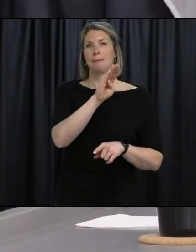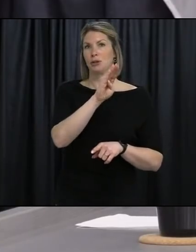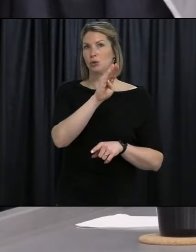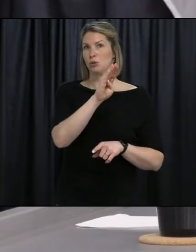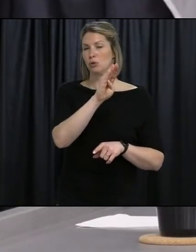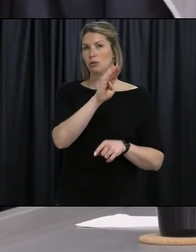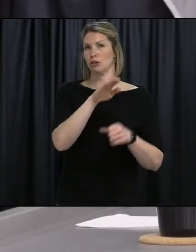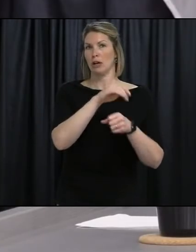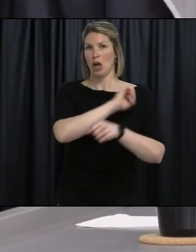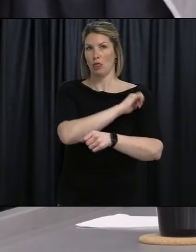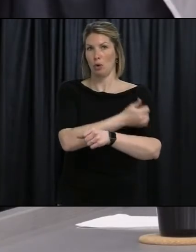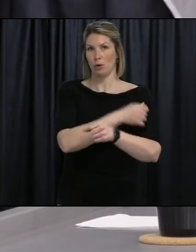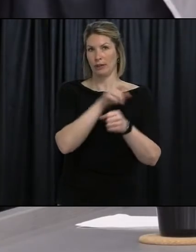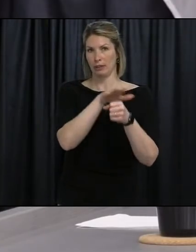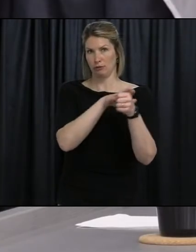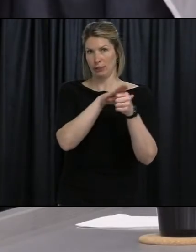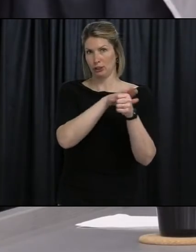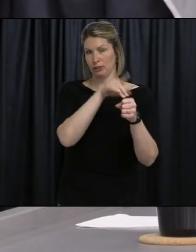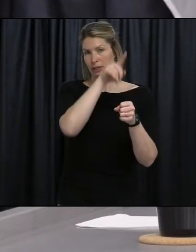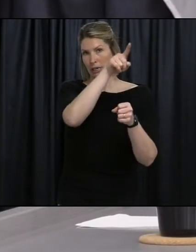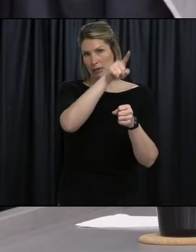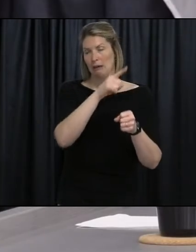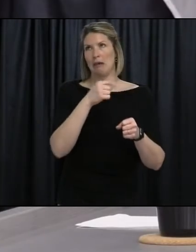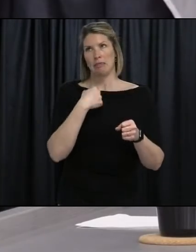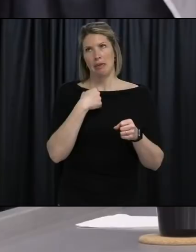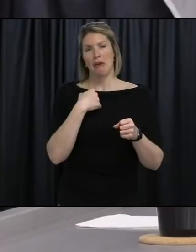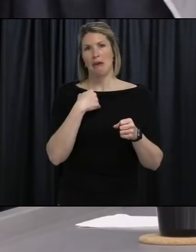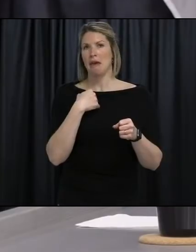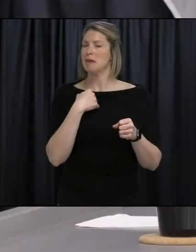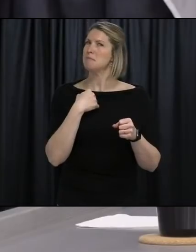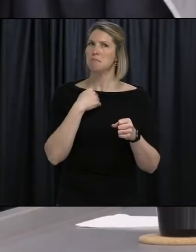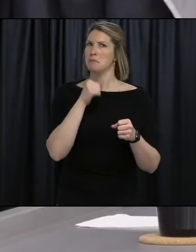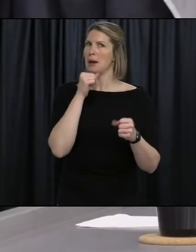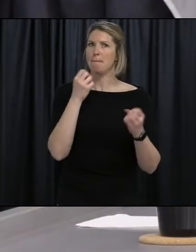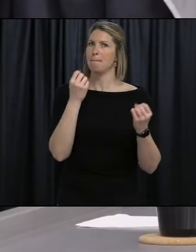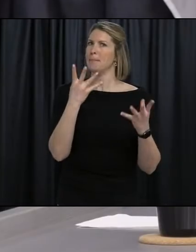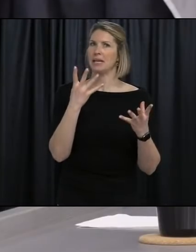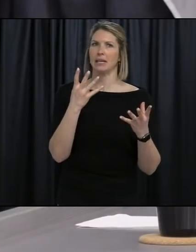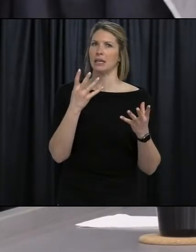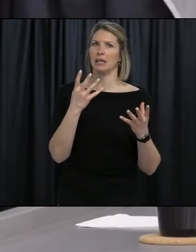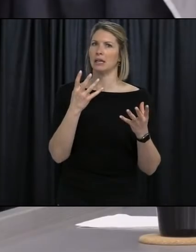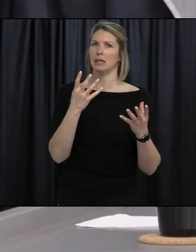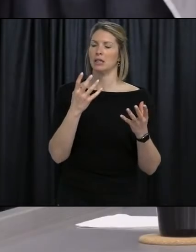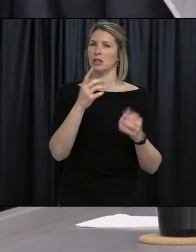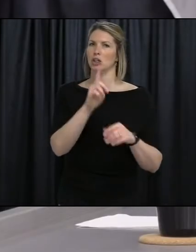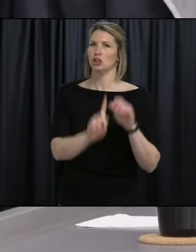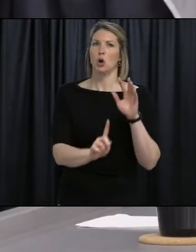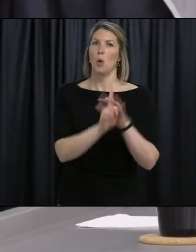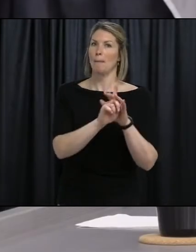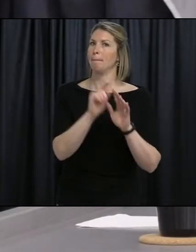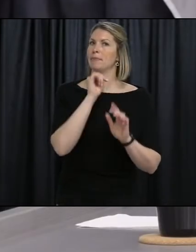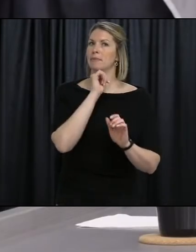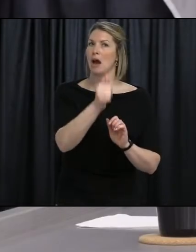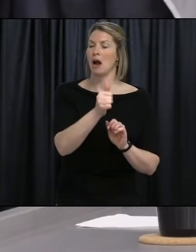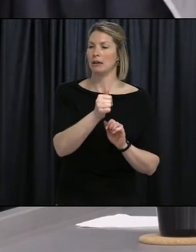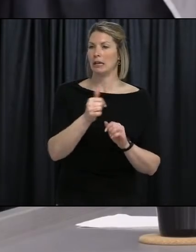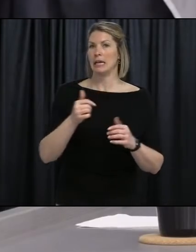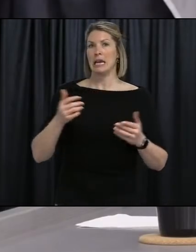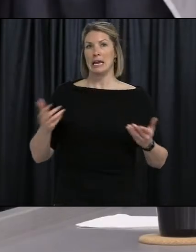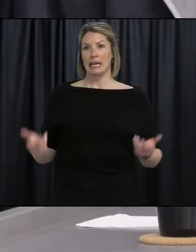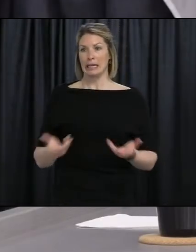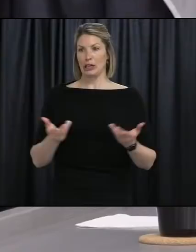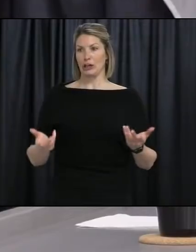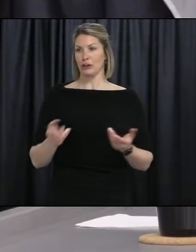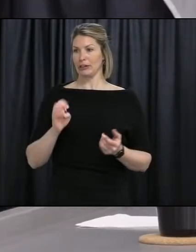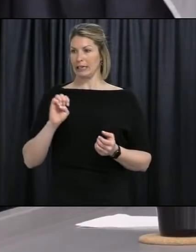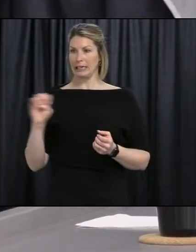a modest number of no-shows. By and large, on the island portion of the province, I'm not hearing that